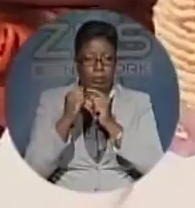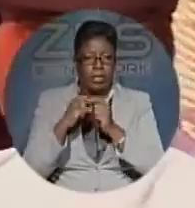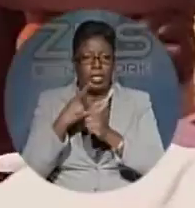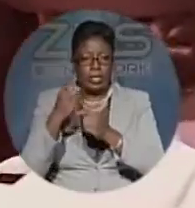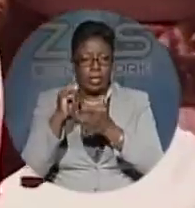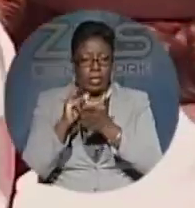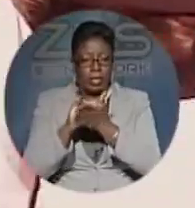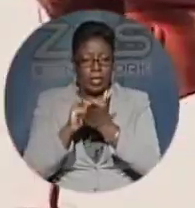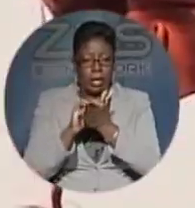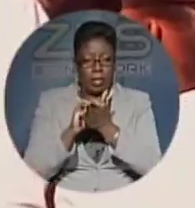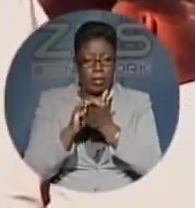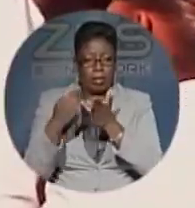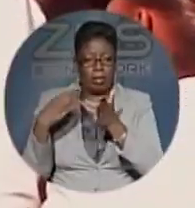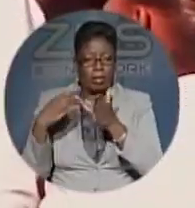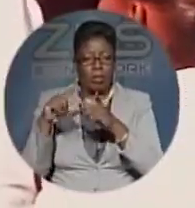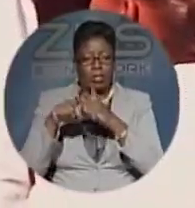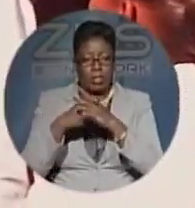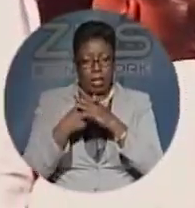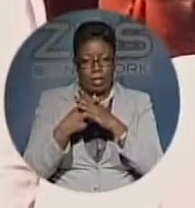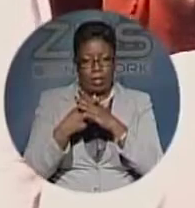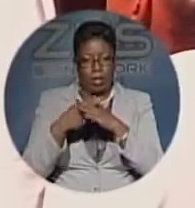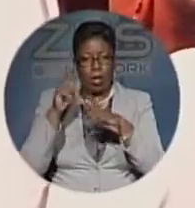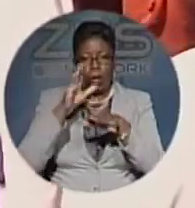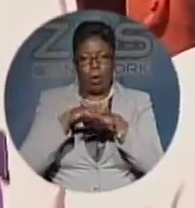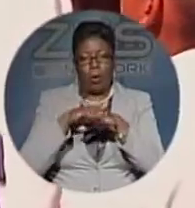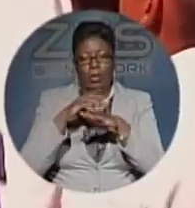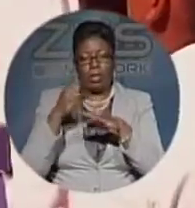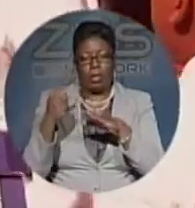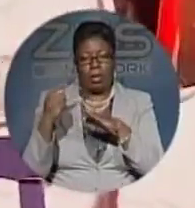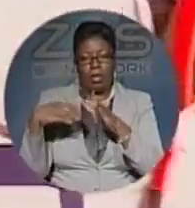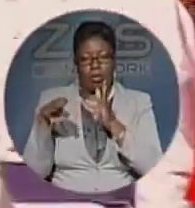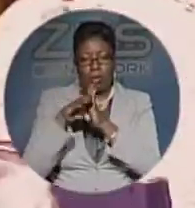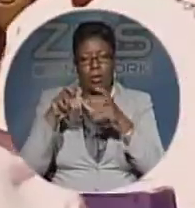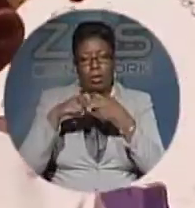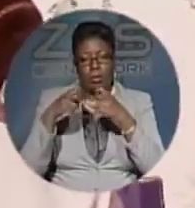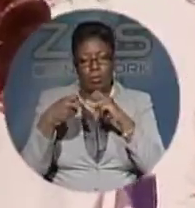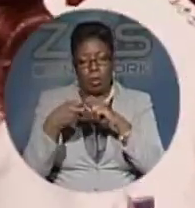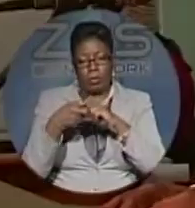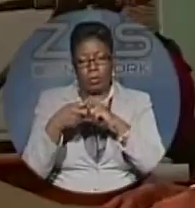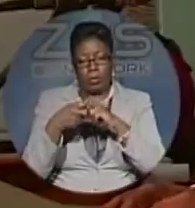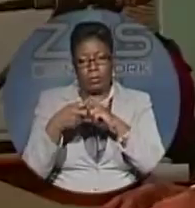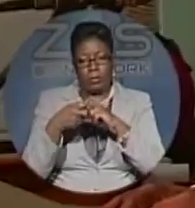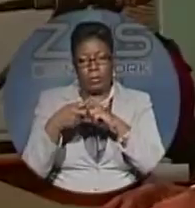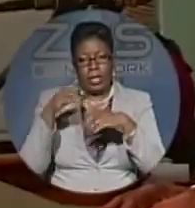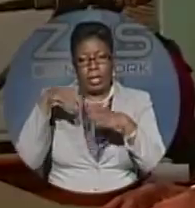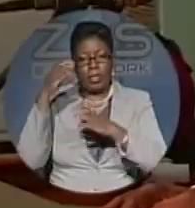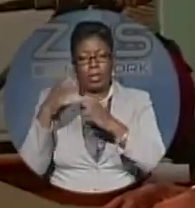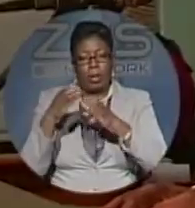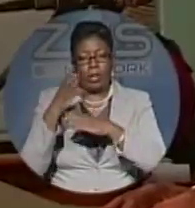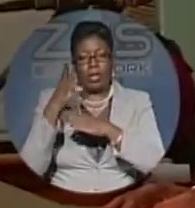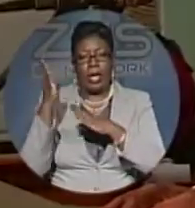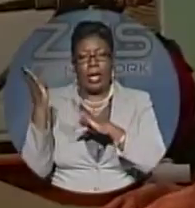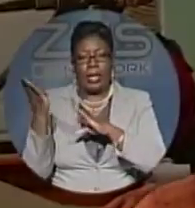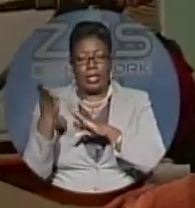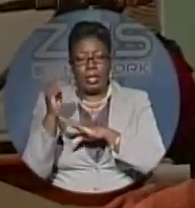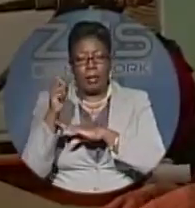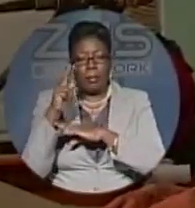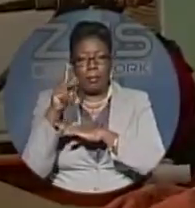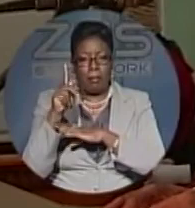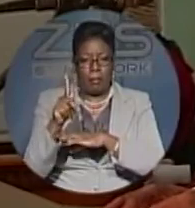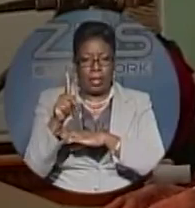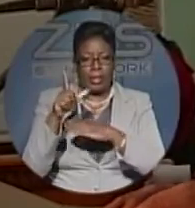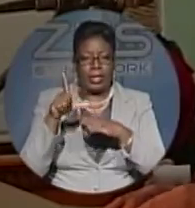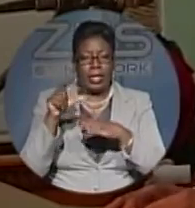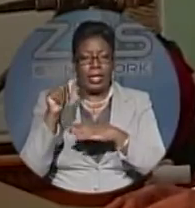over criminal matters starting this month in the newly renovated judicial complex in Bank Lane. Justices Vera Watkins and Bernard